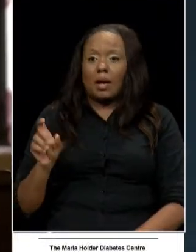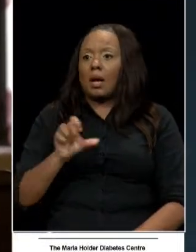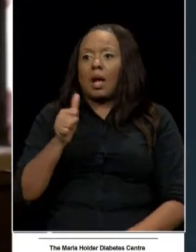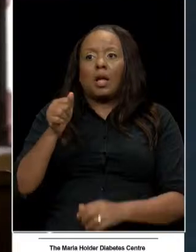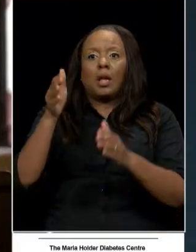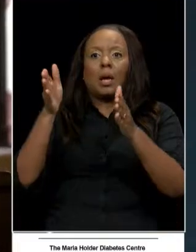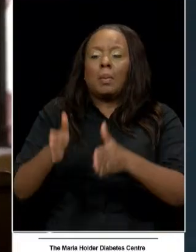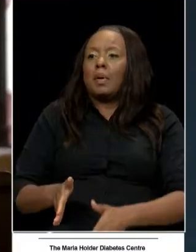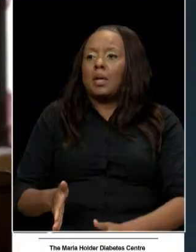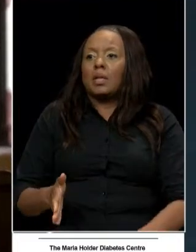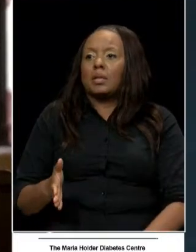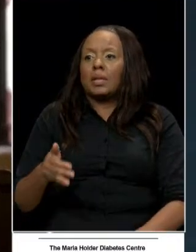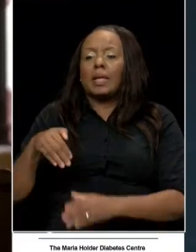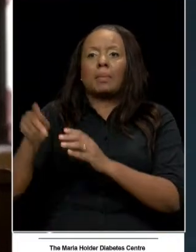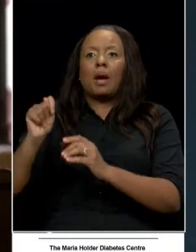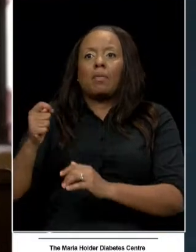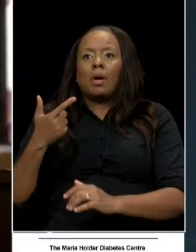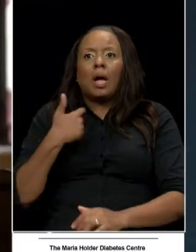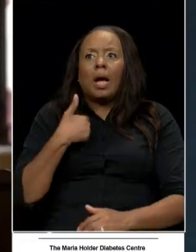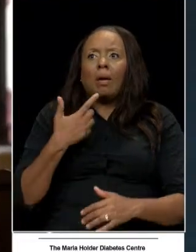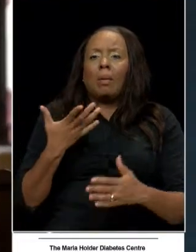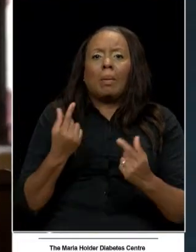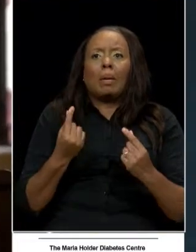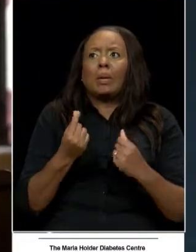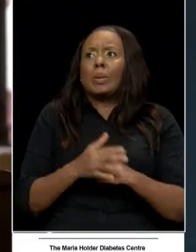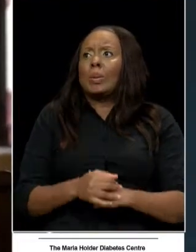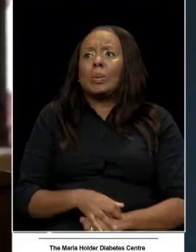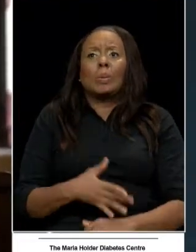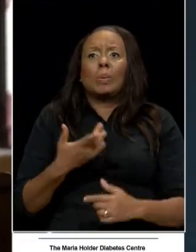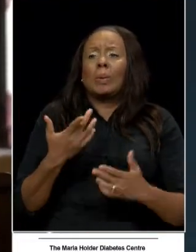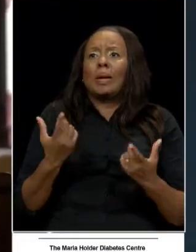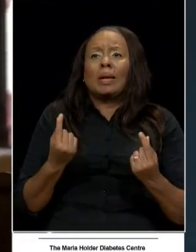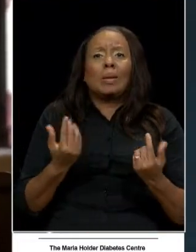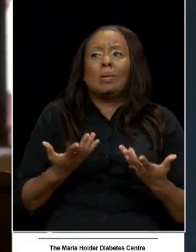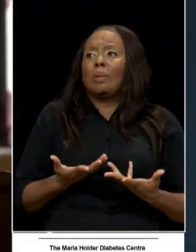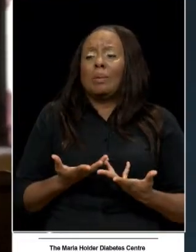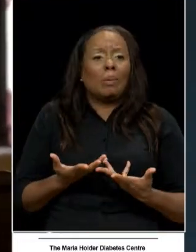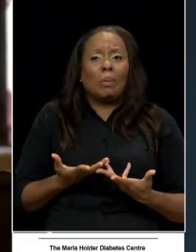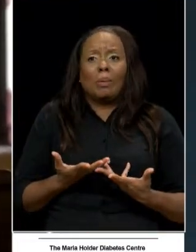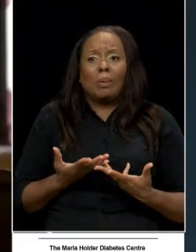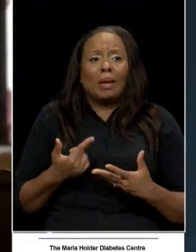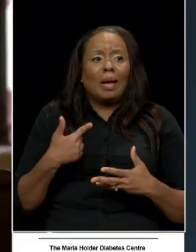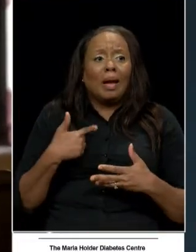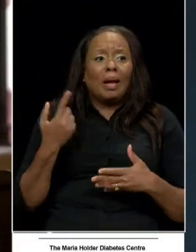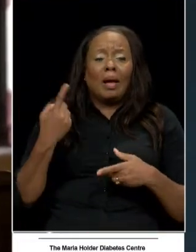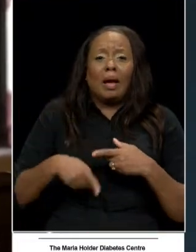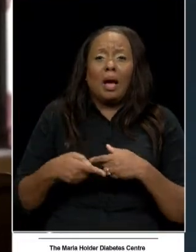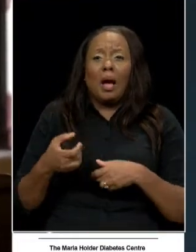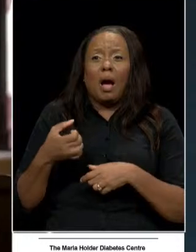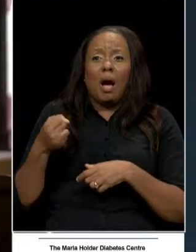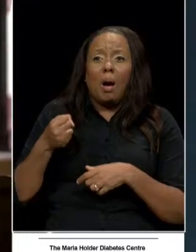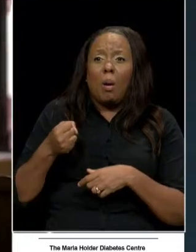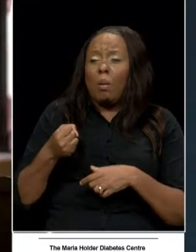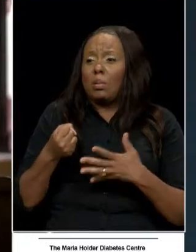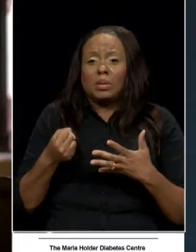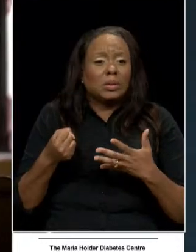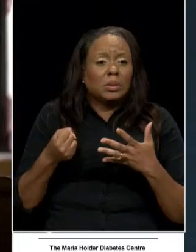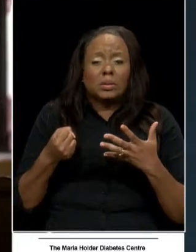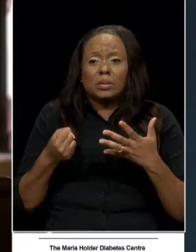the space occupied and you can't get in there. Because it wasn't the kind of thing that you could hold and squeeze back and hold,